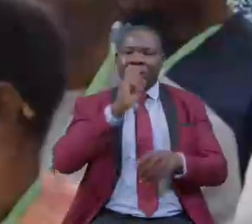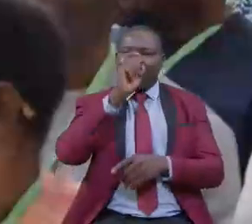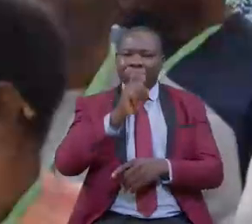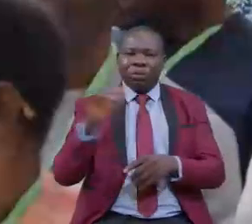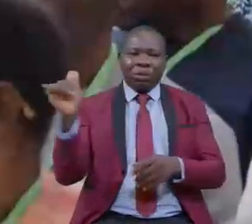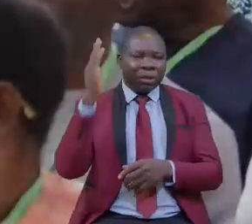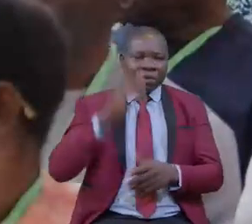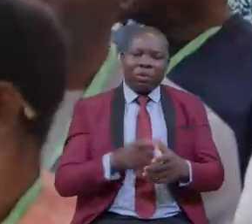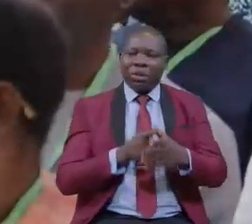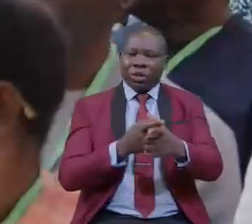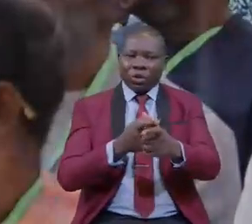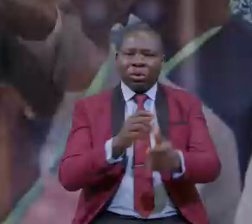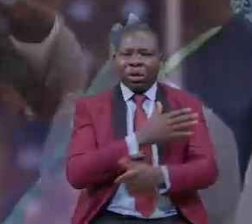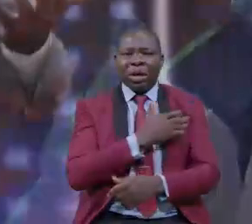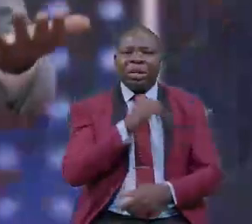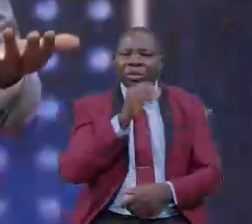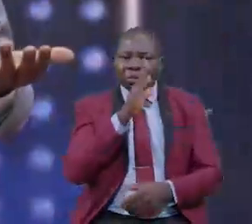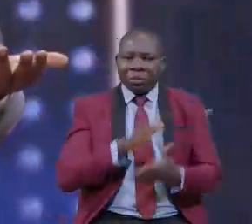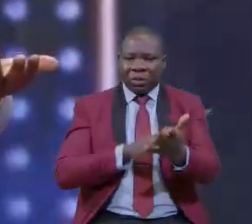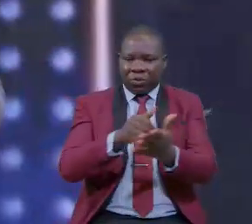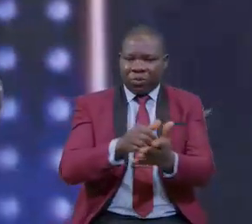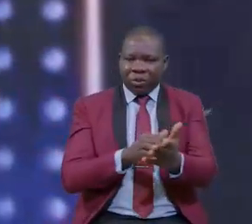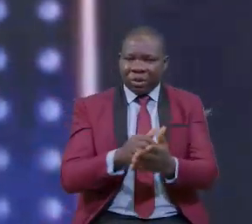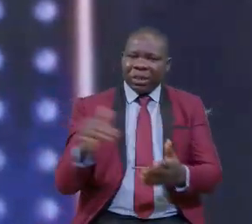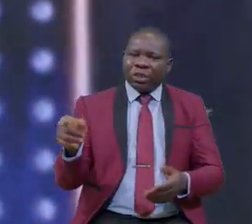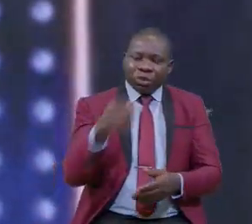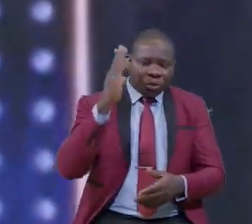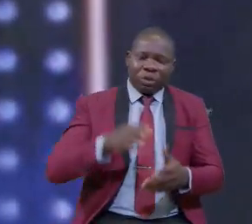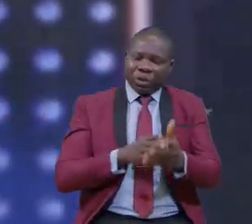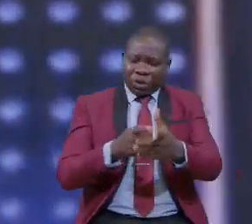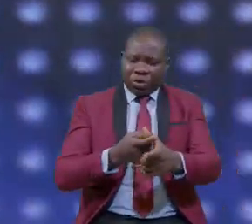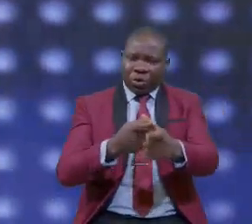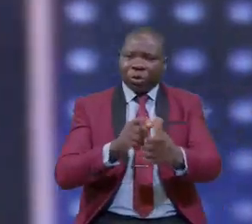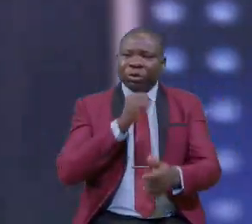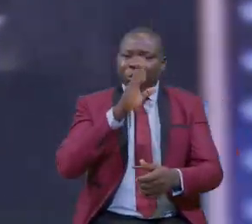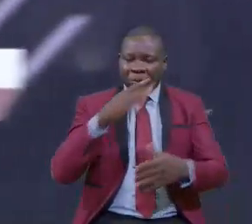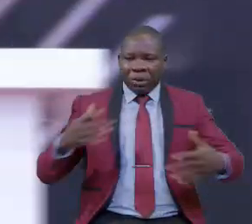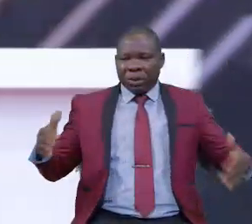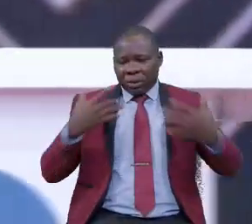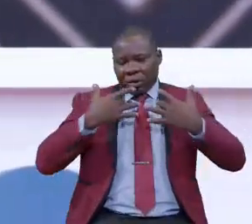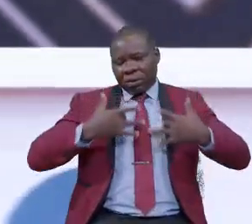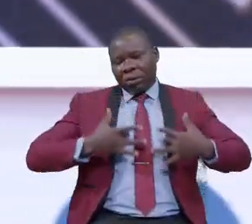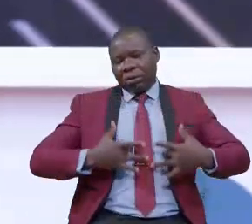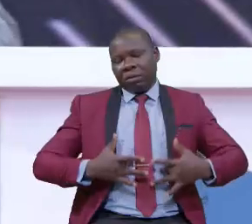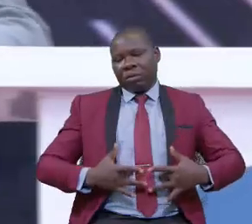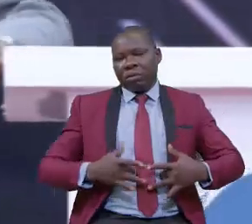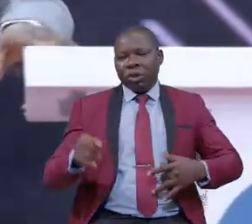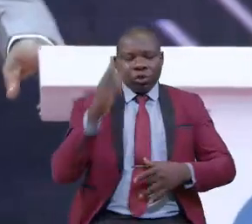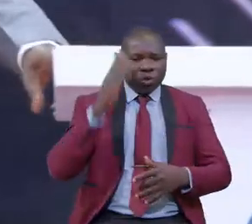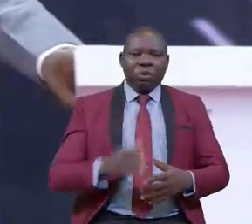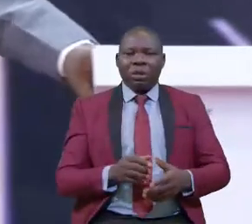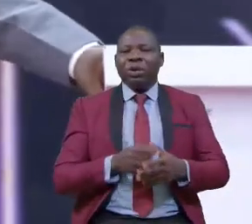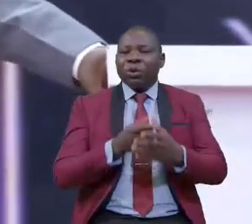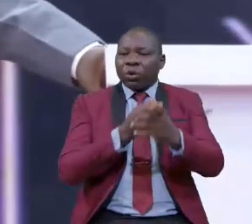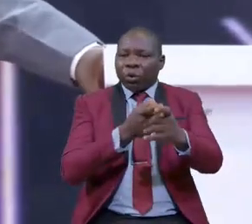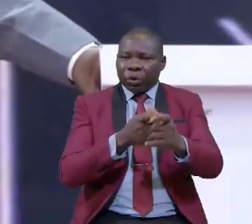weary. Yes. You will run, you will not be discouraged. Yes. You will not be disheartened. You will not say, I can't go